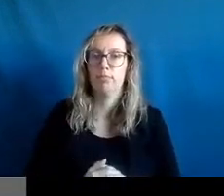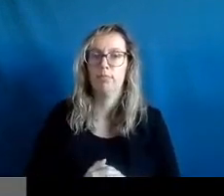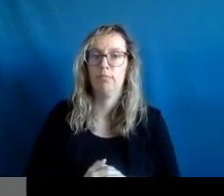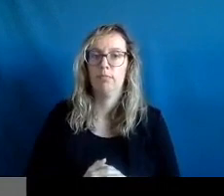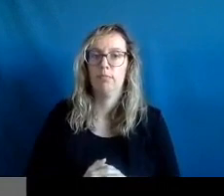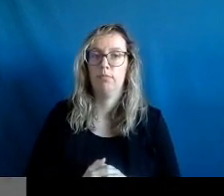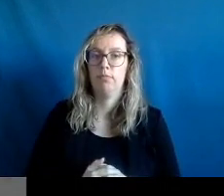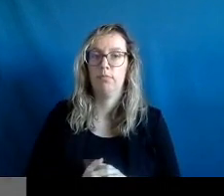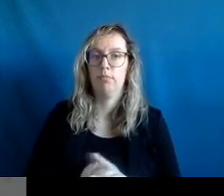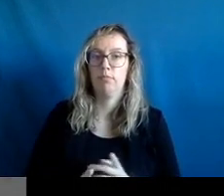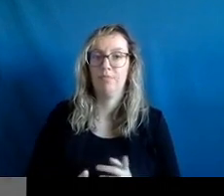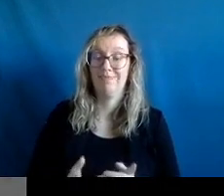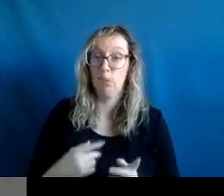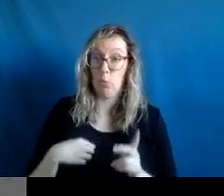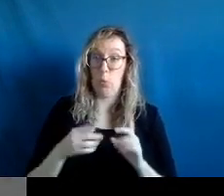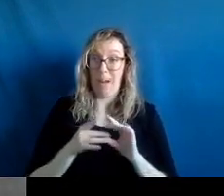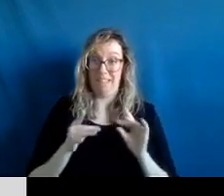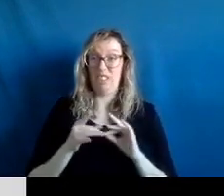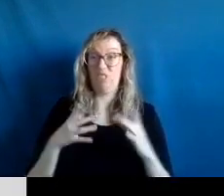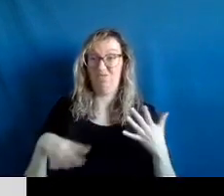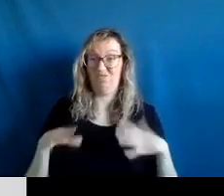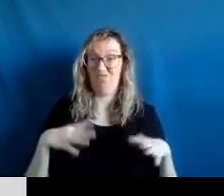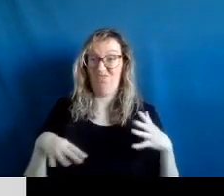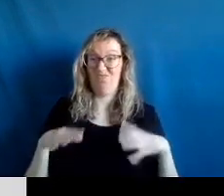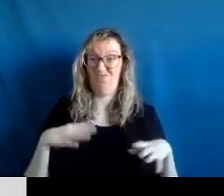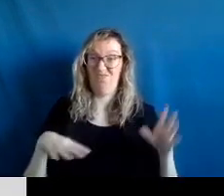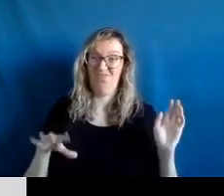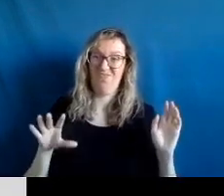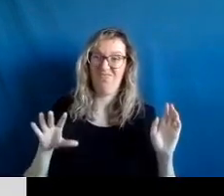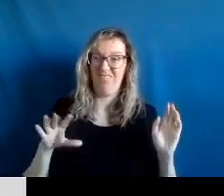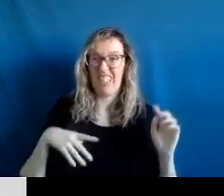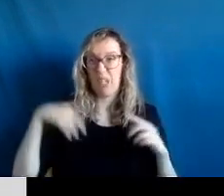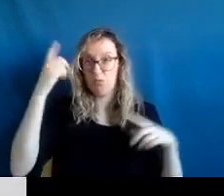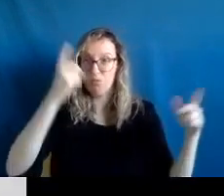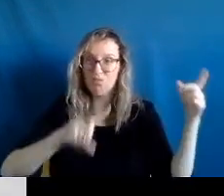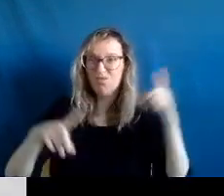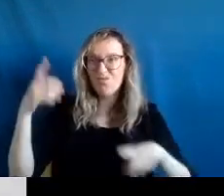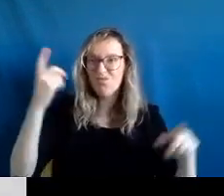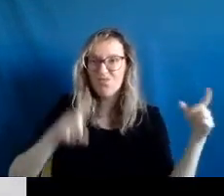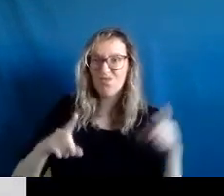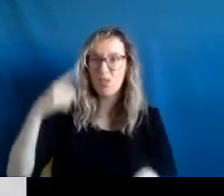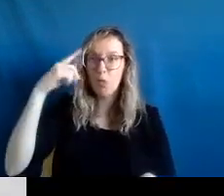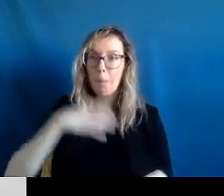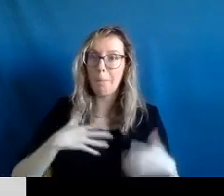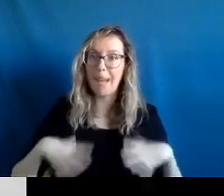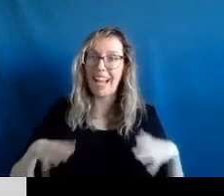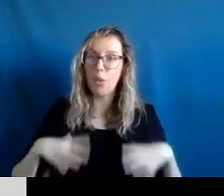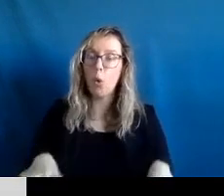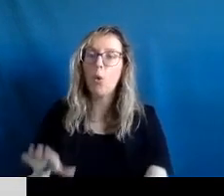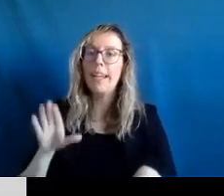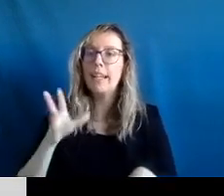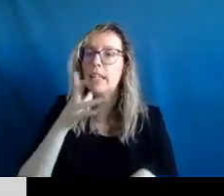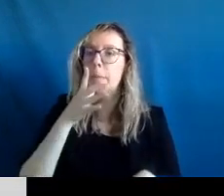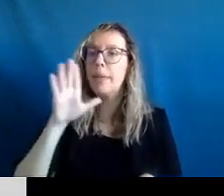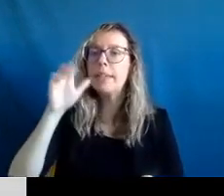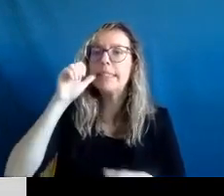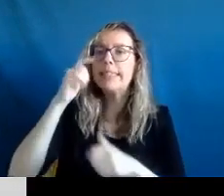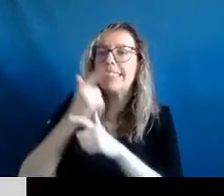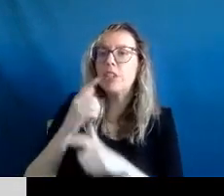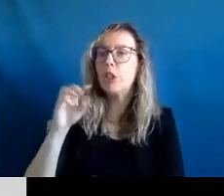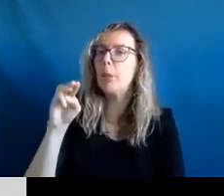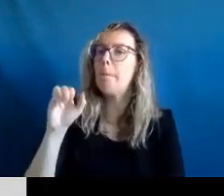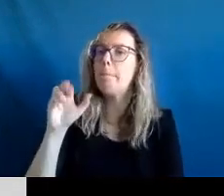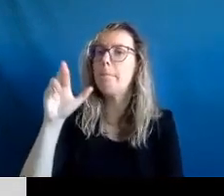clothing." That's what the soldiers did. Jesus' mother and his mother's sister, Mary, the wife of Clopas, and Mary Magdalene, stood near